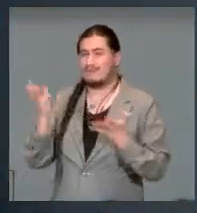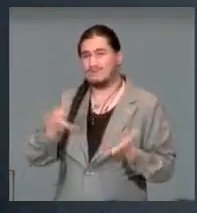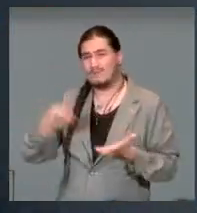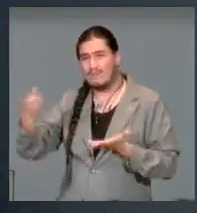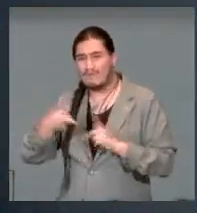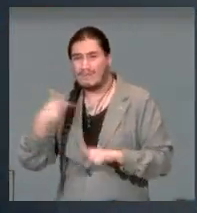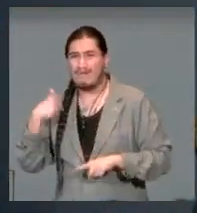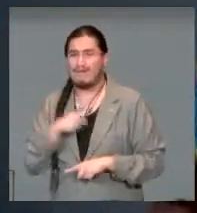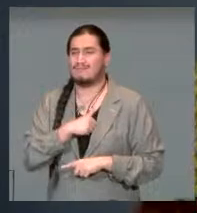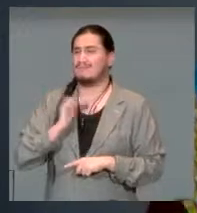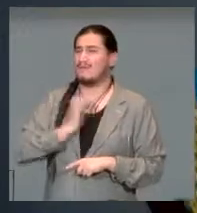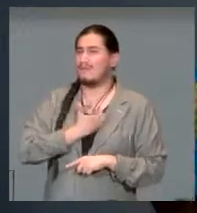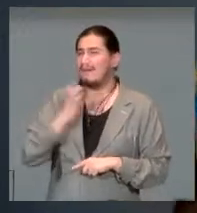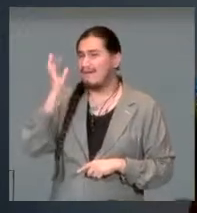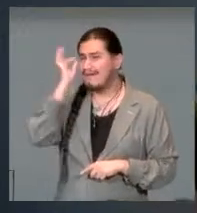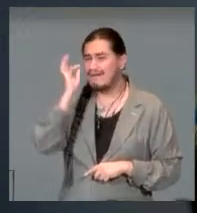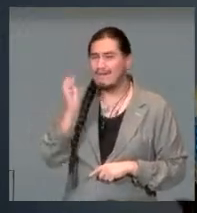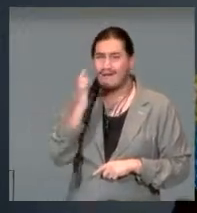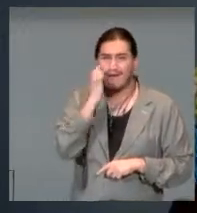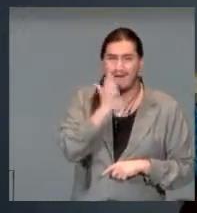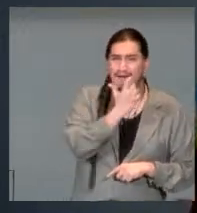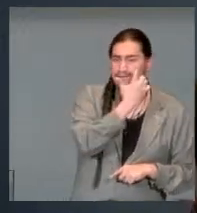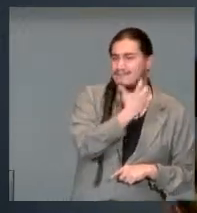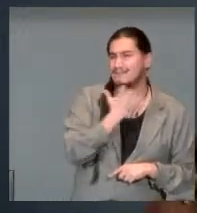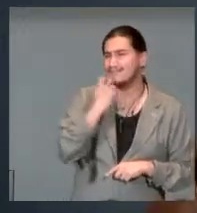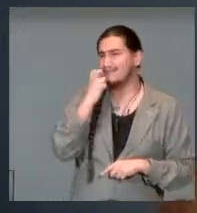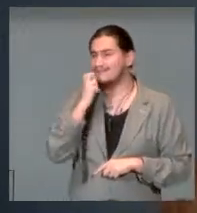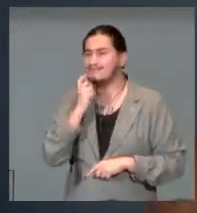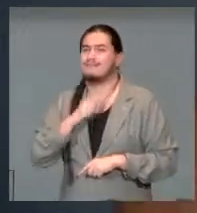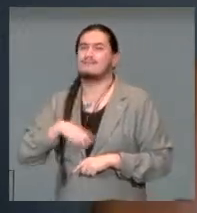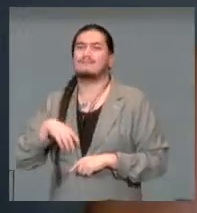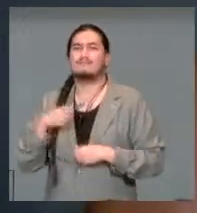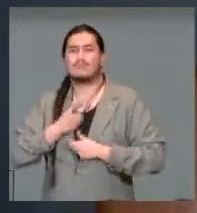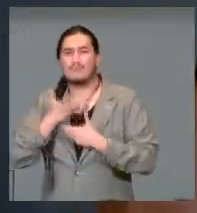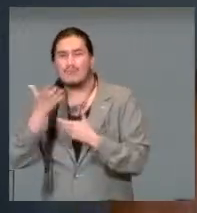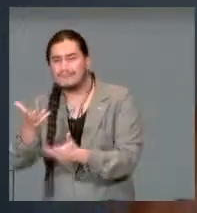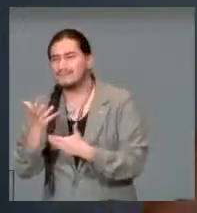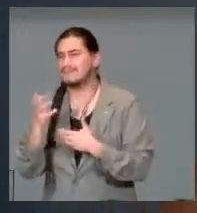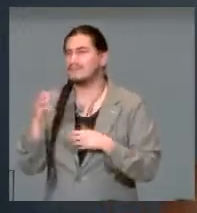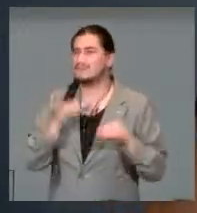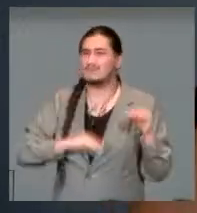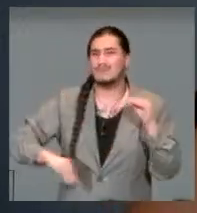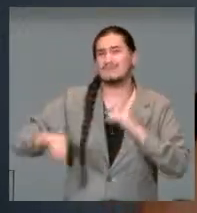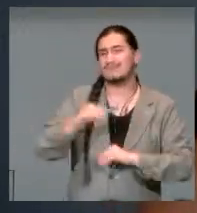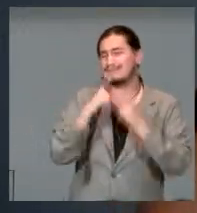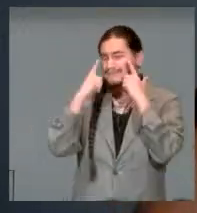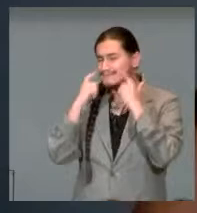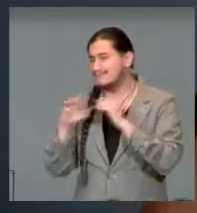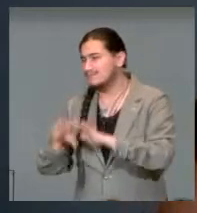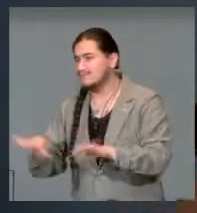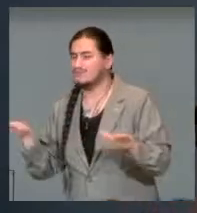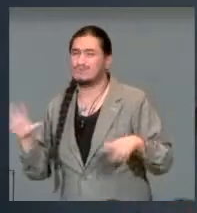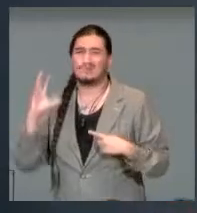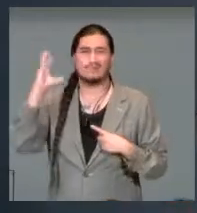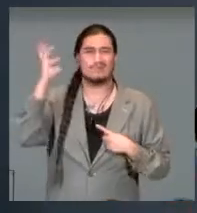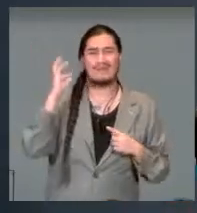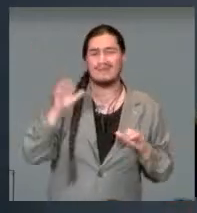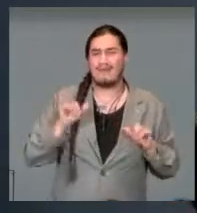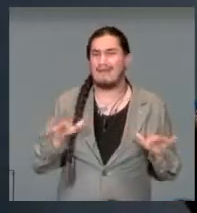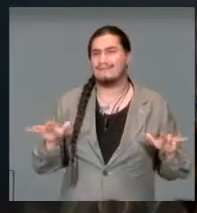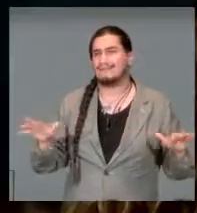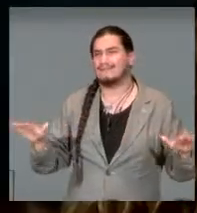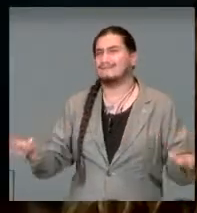Our hair, eyes, teeth, moons, poems, movement, tears, children,